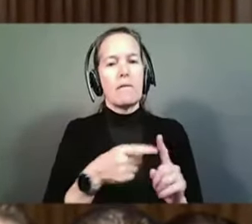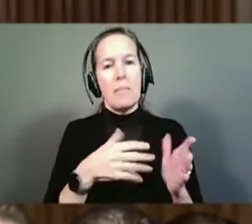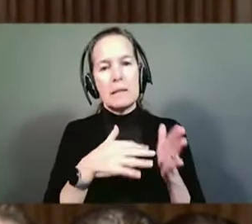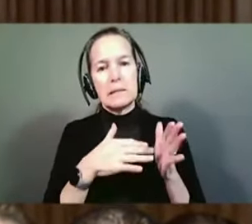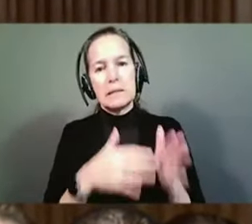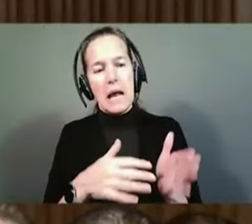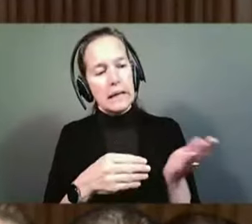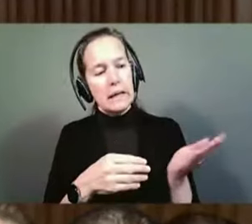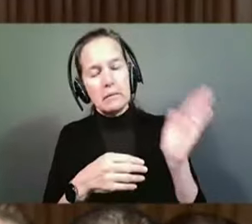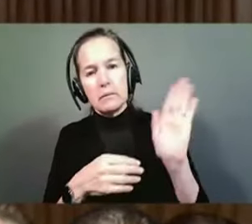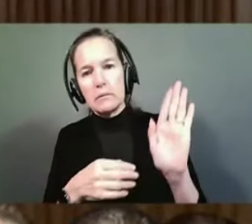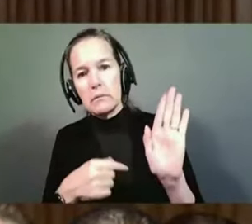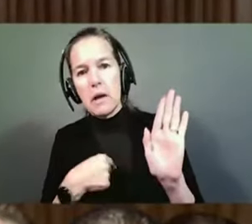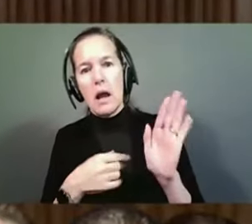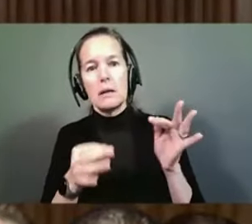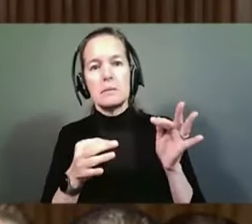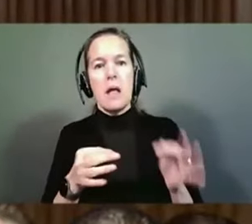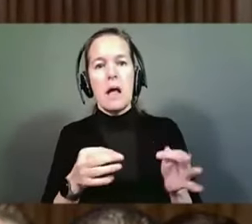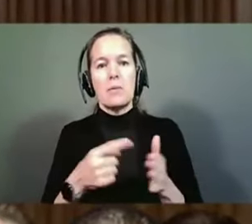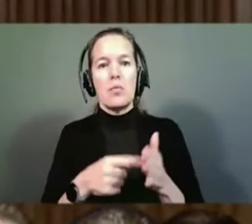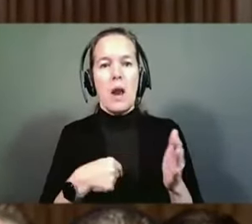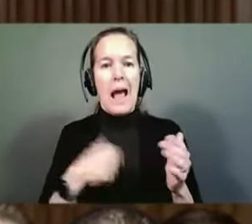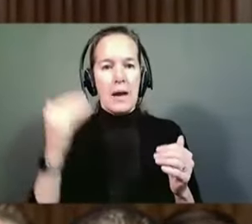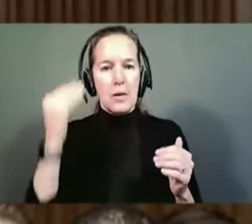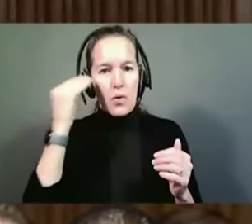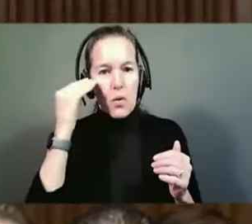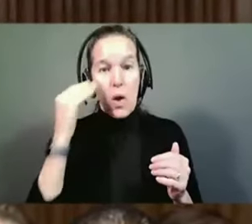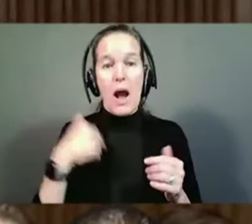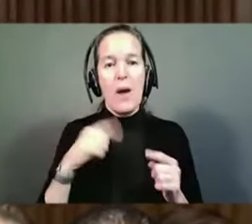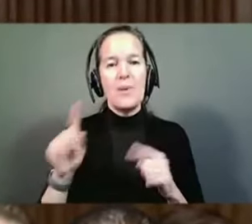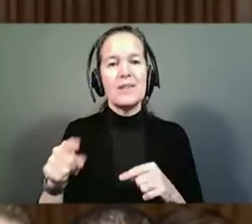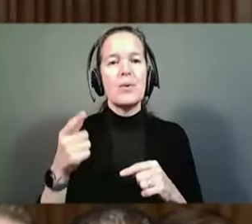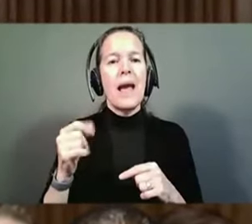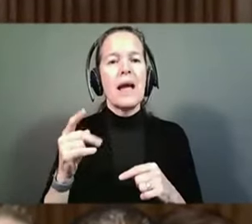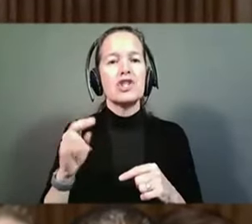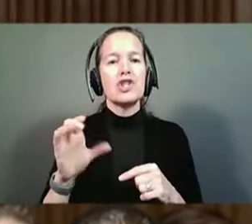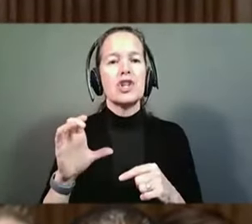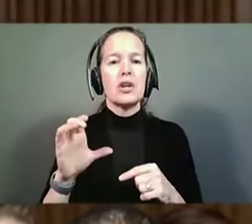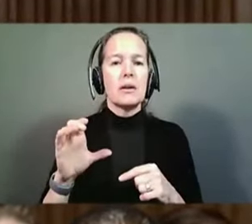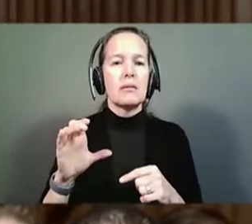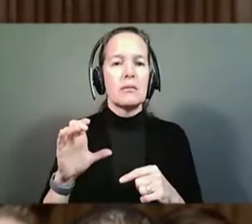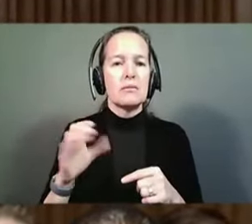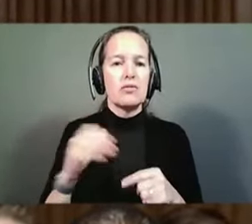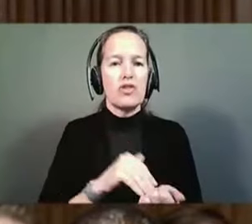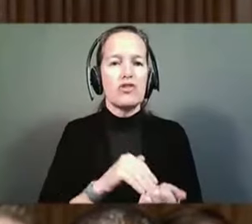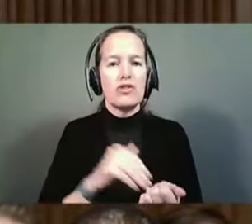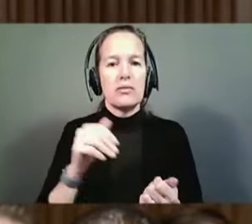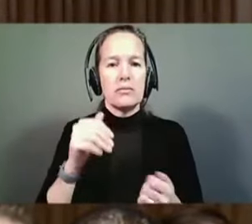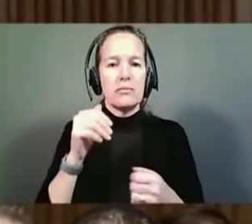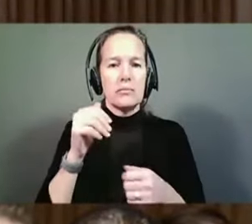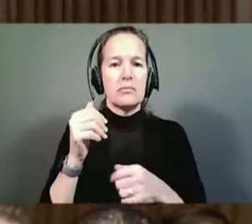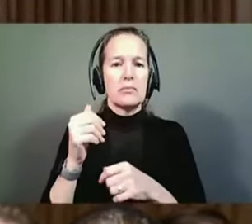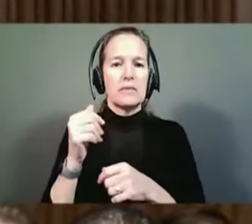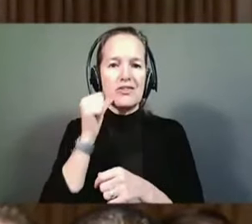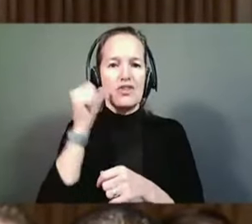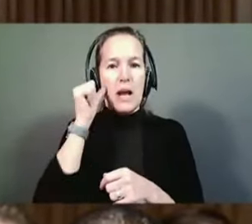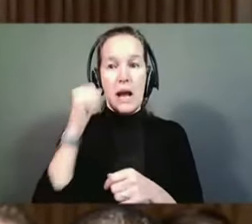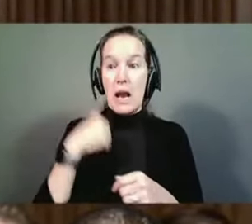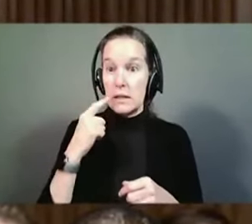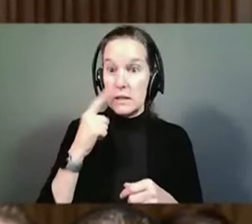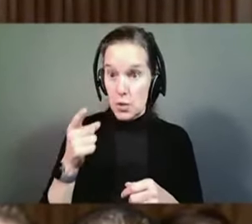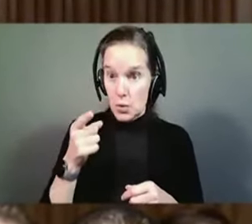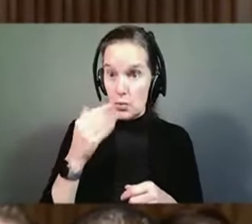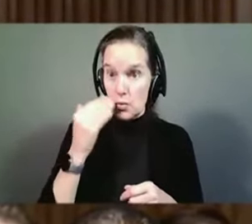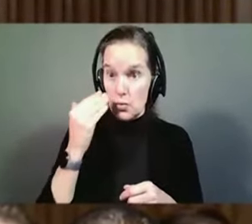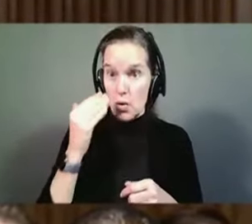I was at the gastroenterologist yesterday and I said, did you know COVID lives in your gut for months after infection? And she said, no, I didn't know that. And